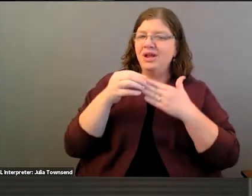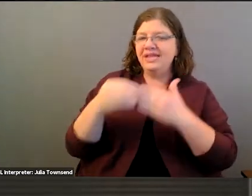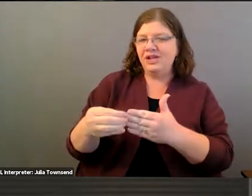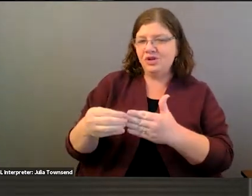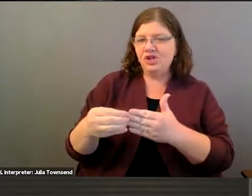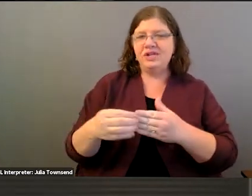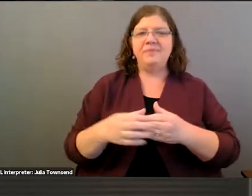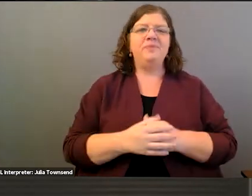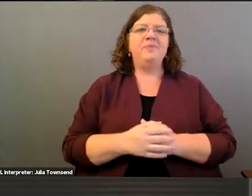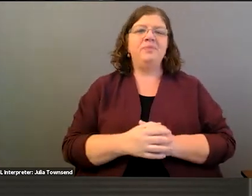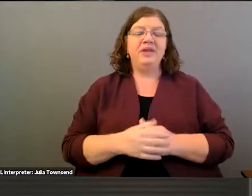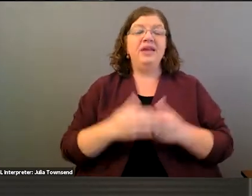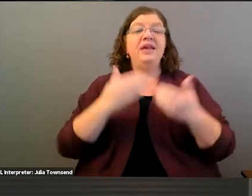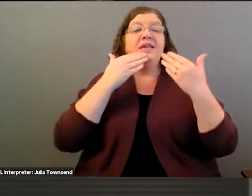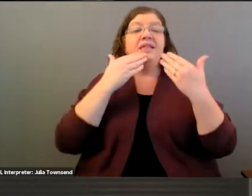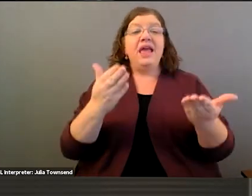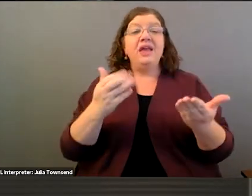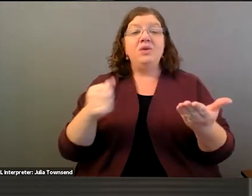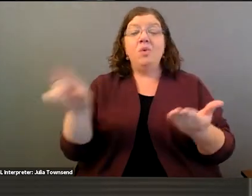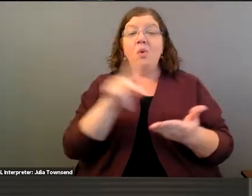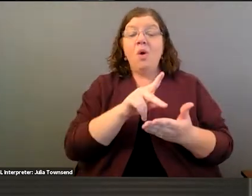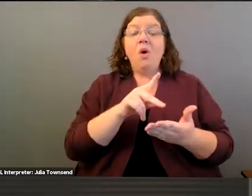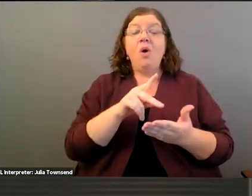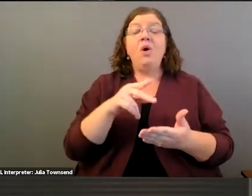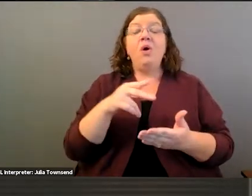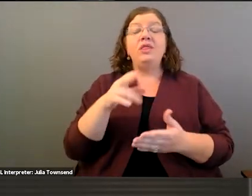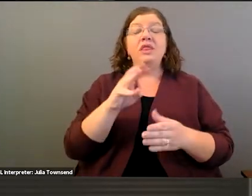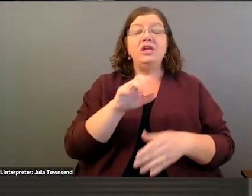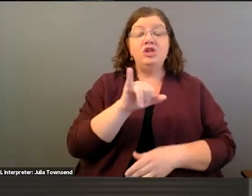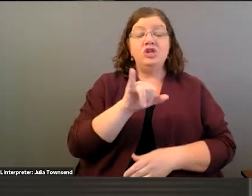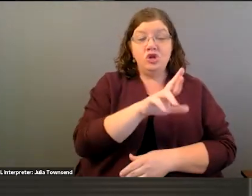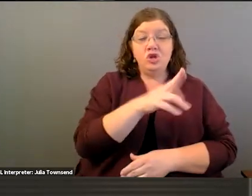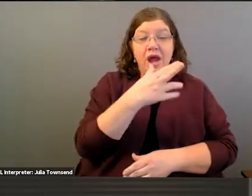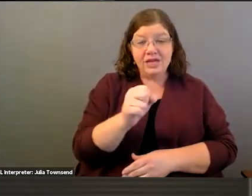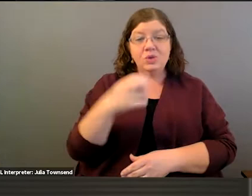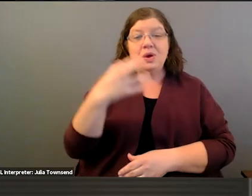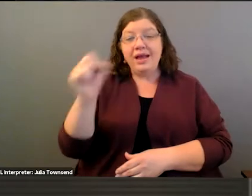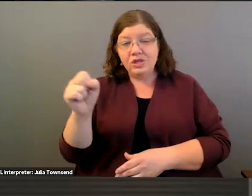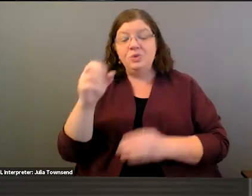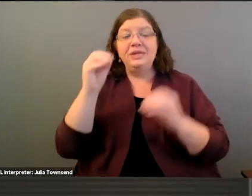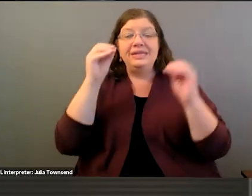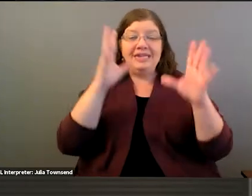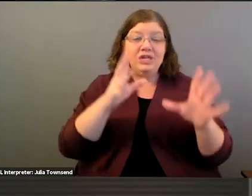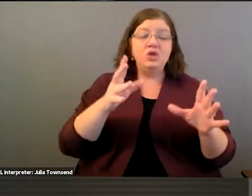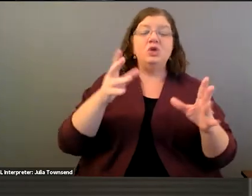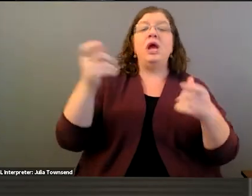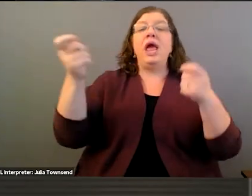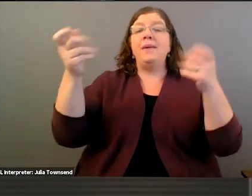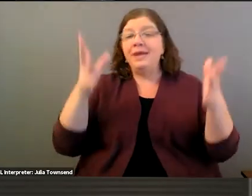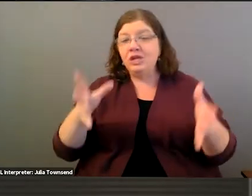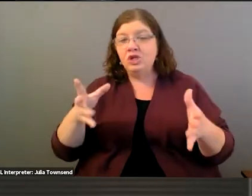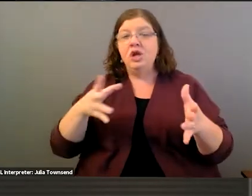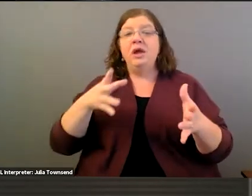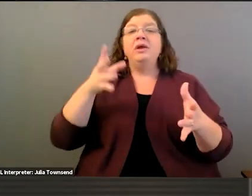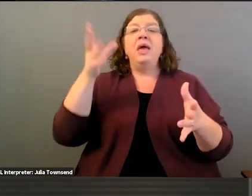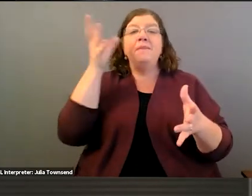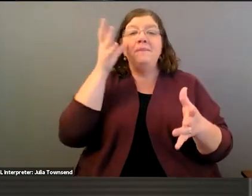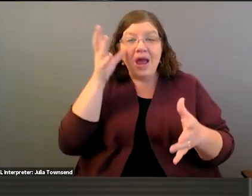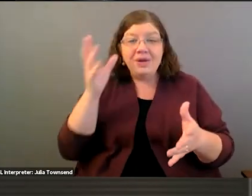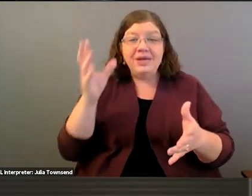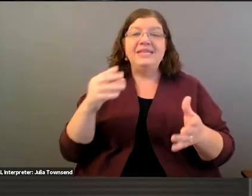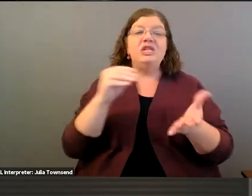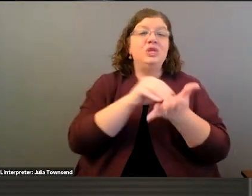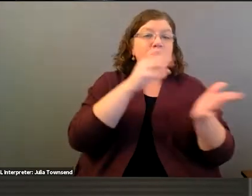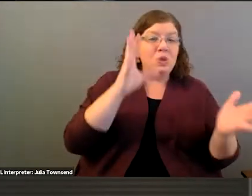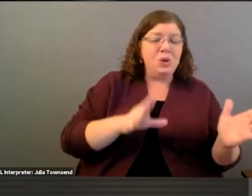And thank you to all the secondary teachers, the administrators, the parents, the students. We were so happy to welcome you back, and